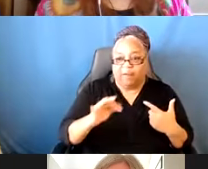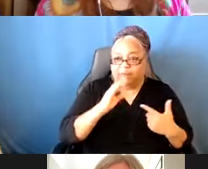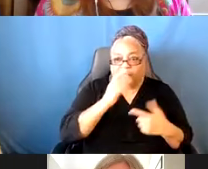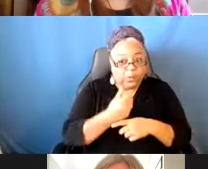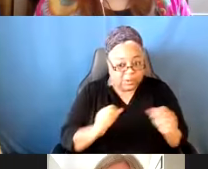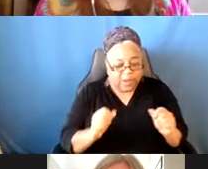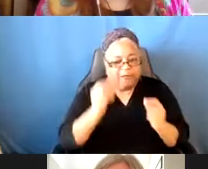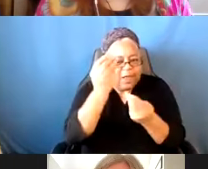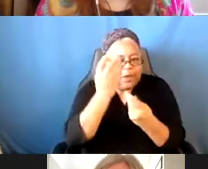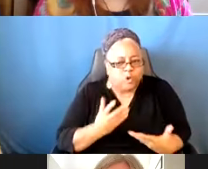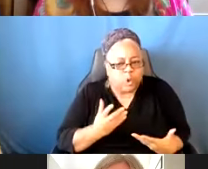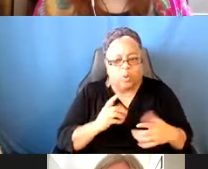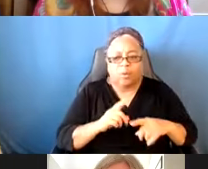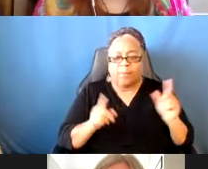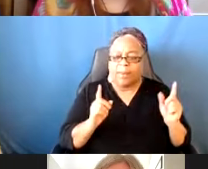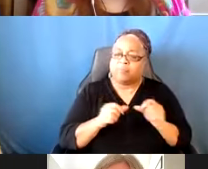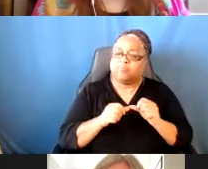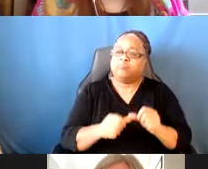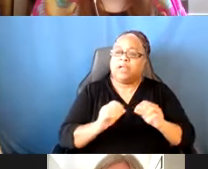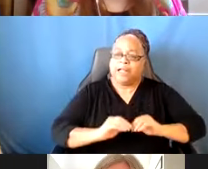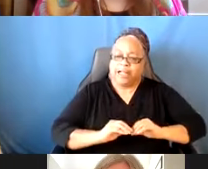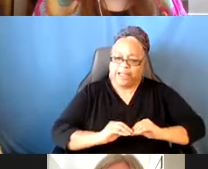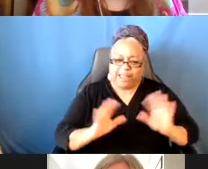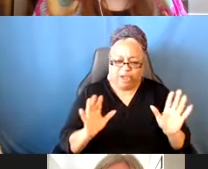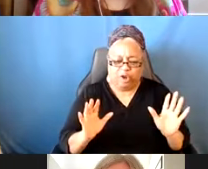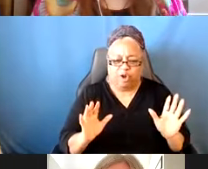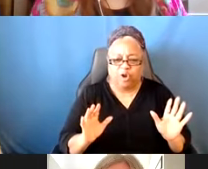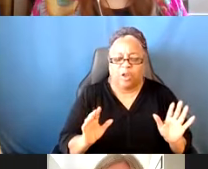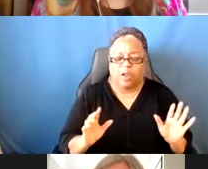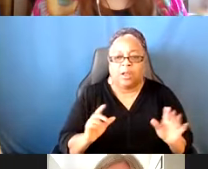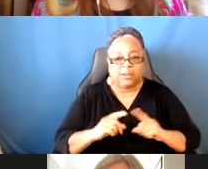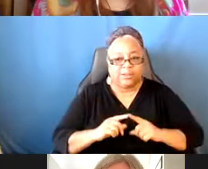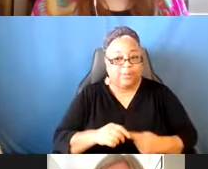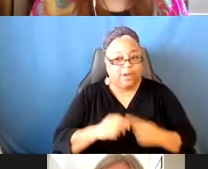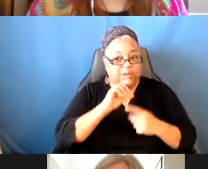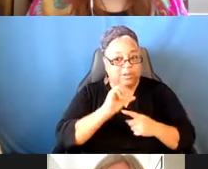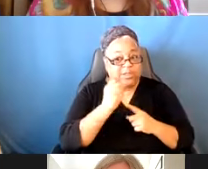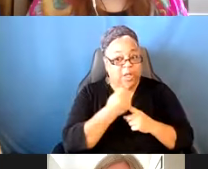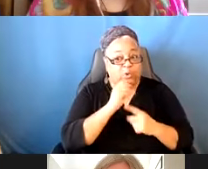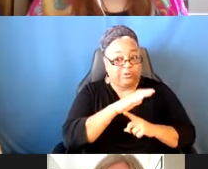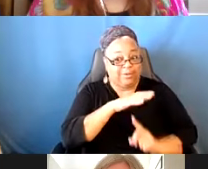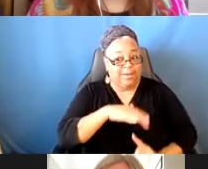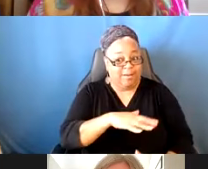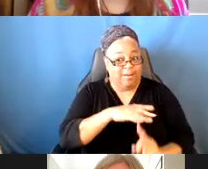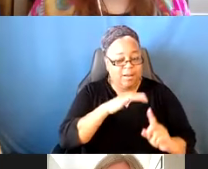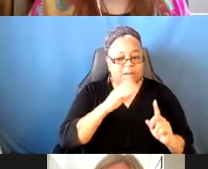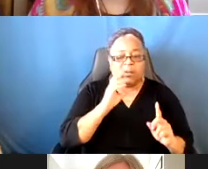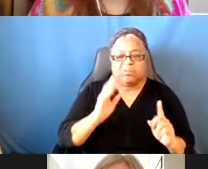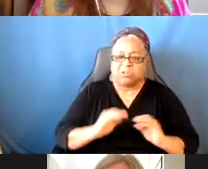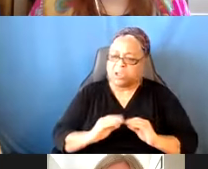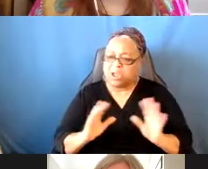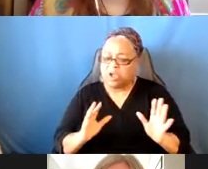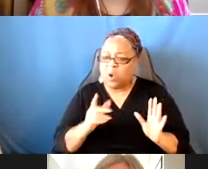being clear about where to send, especially if you're in a shelter setting, being clear about who